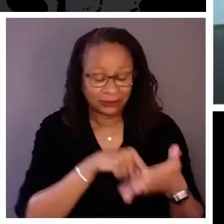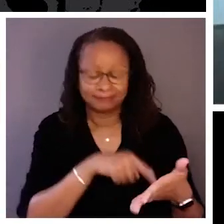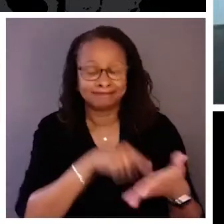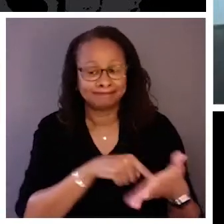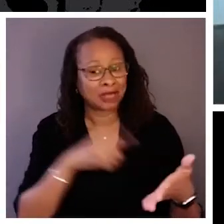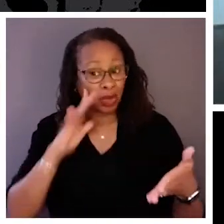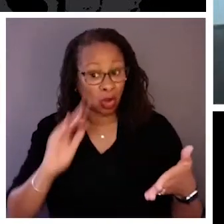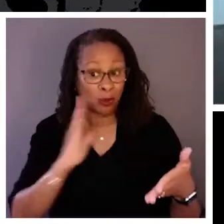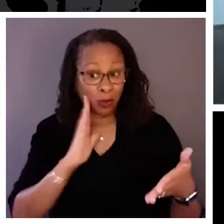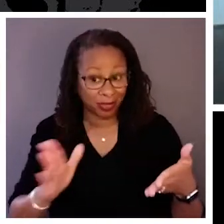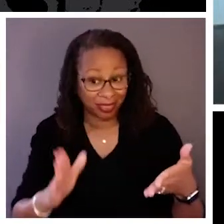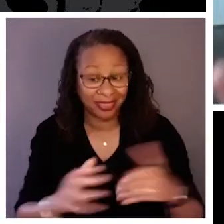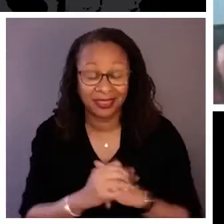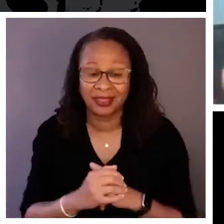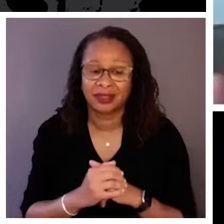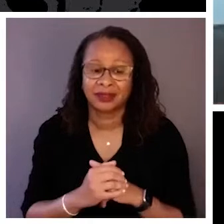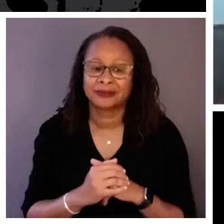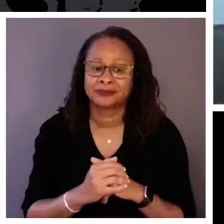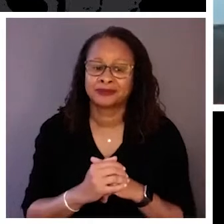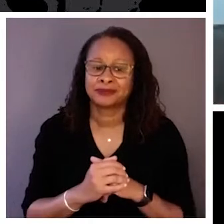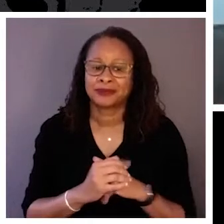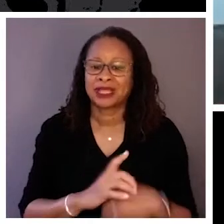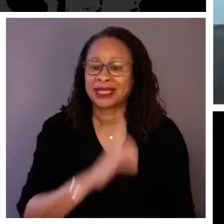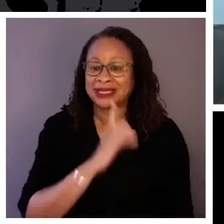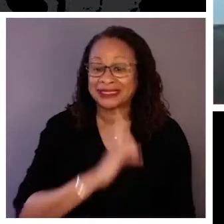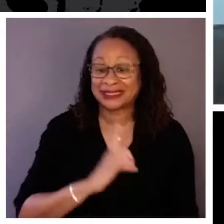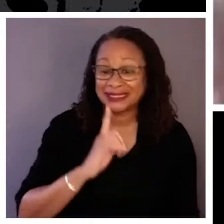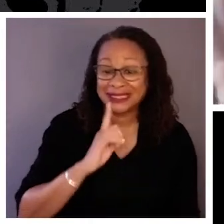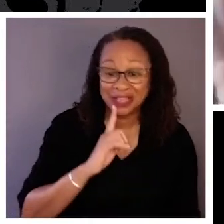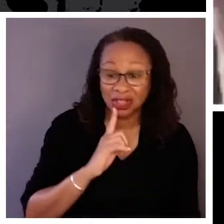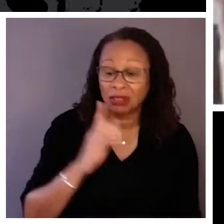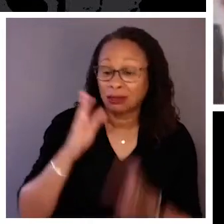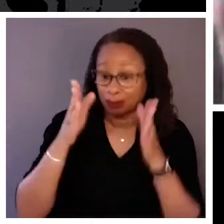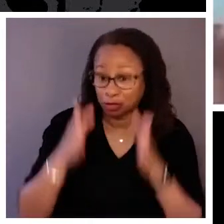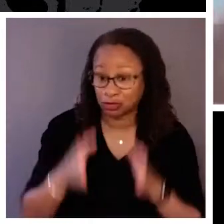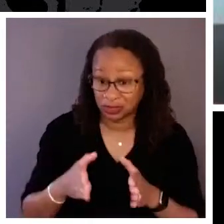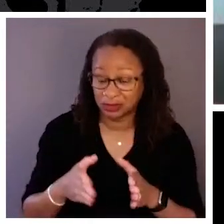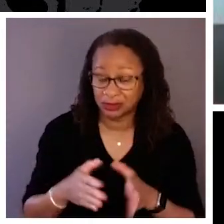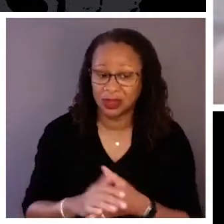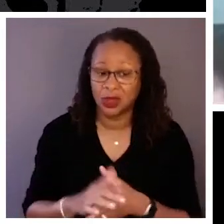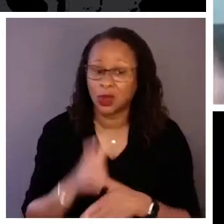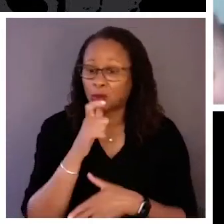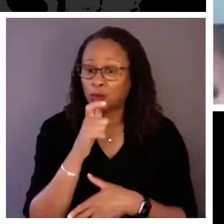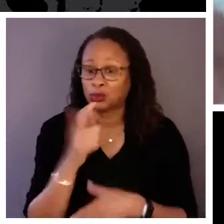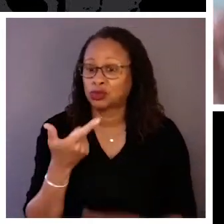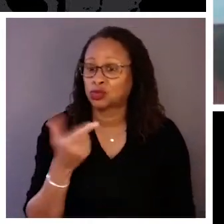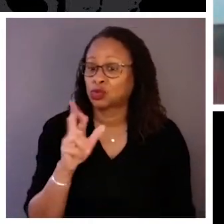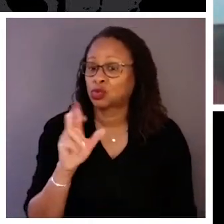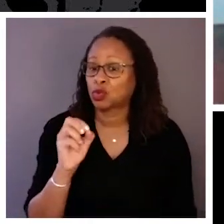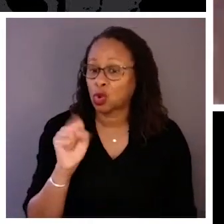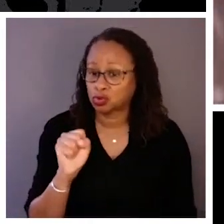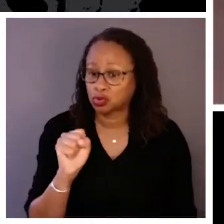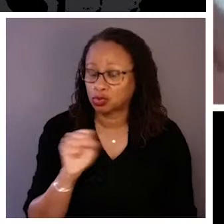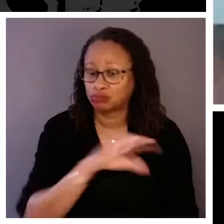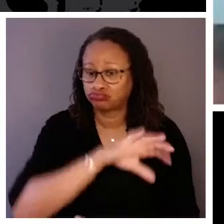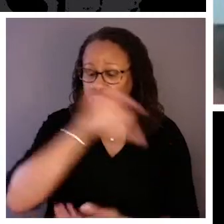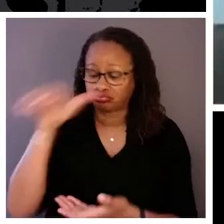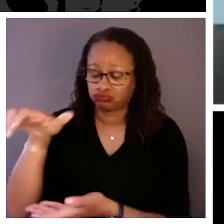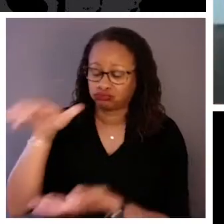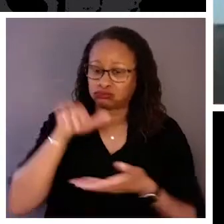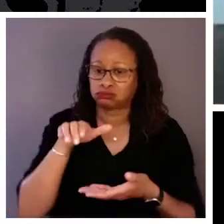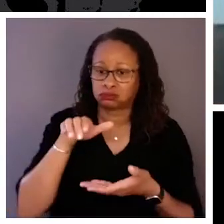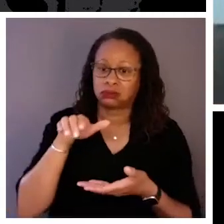it will, single individuals whose total gross incomes are